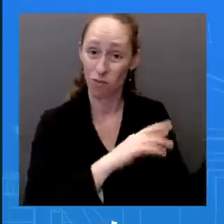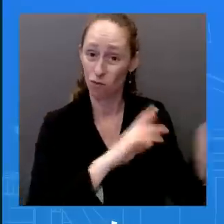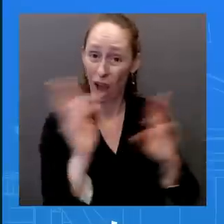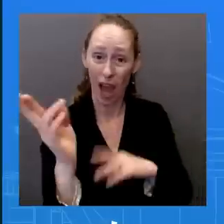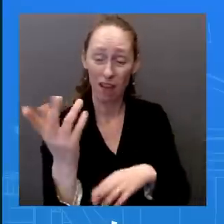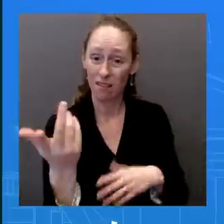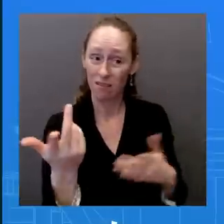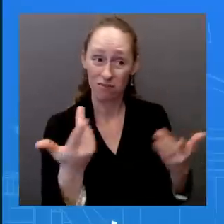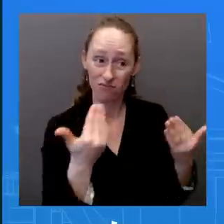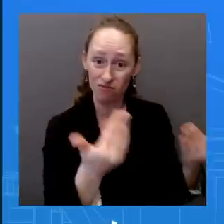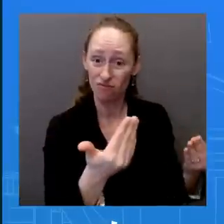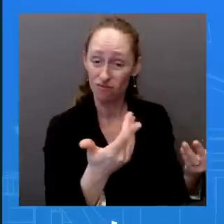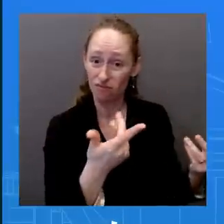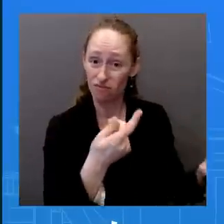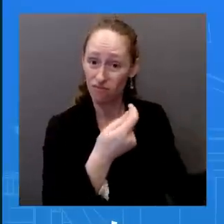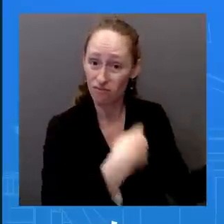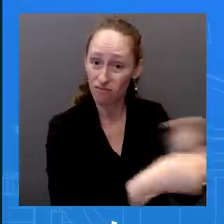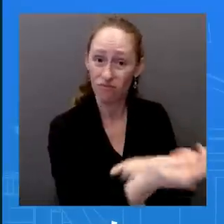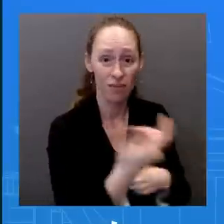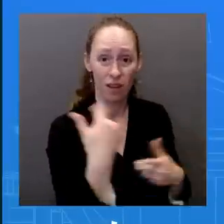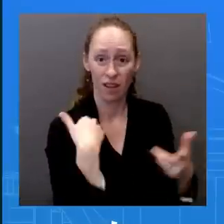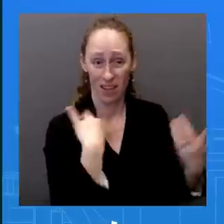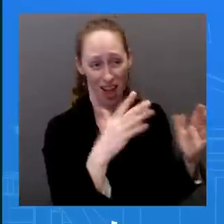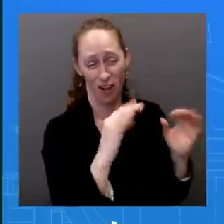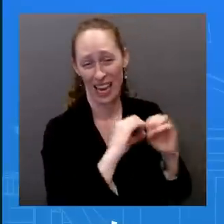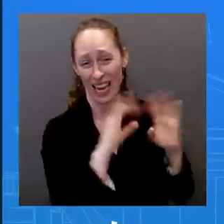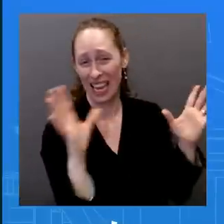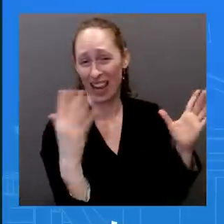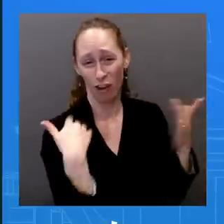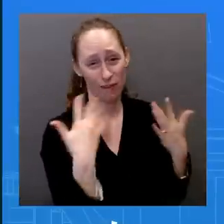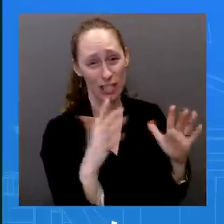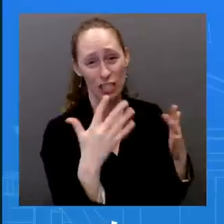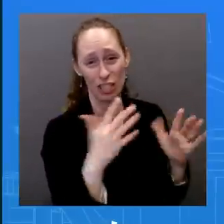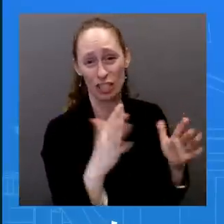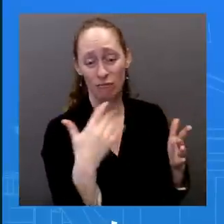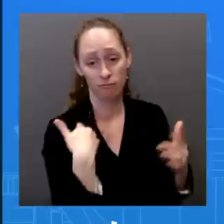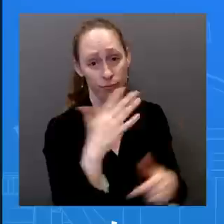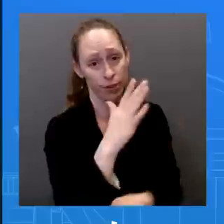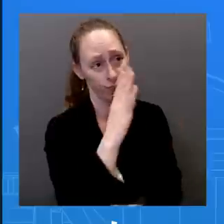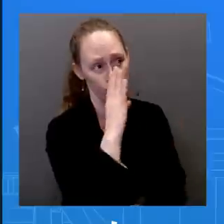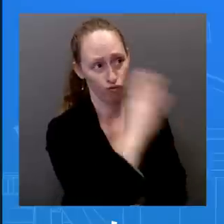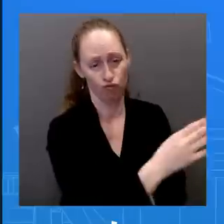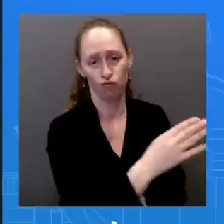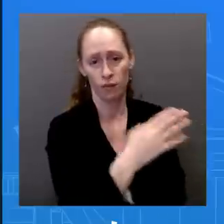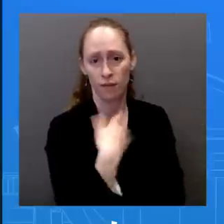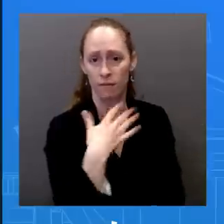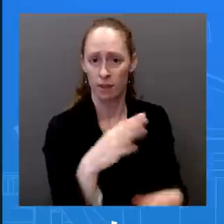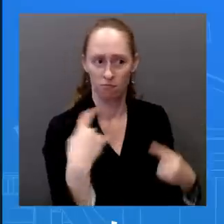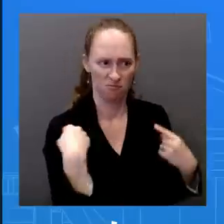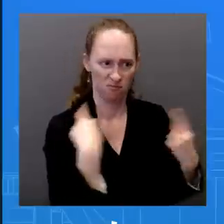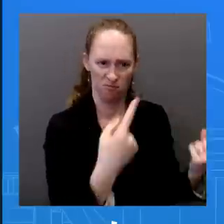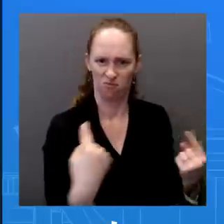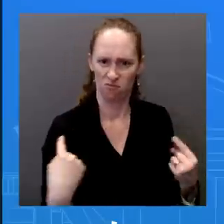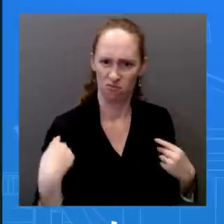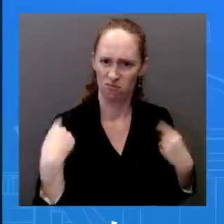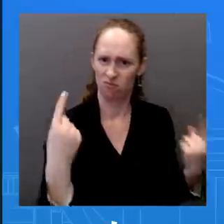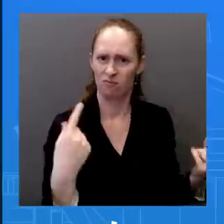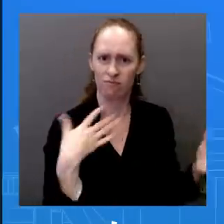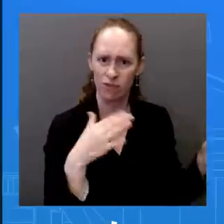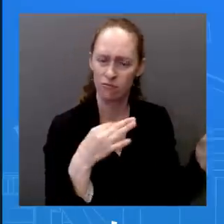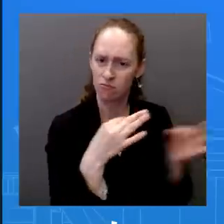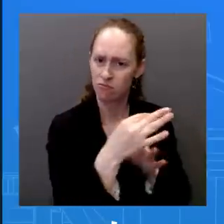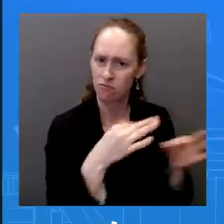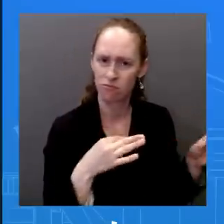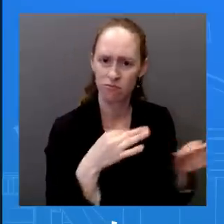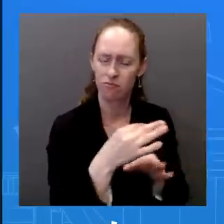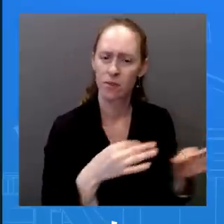to the Russians. We've had direct discussions with the Russians on it on a regular basis over the course of the past few months. Those conversations are